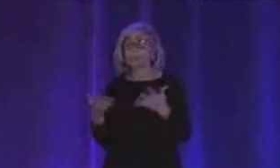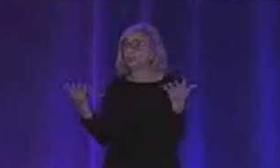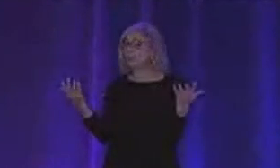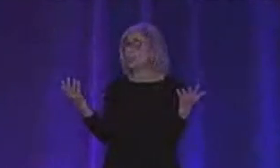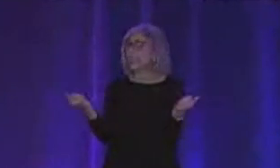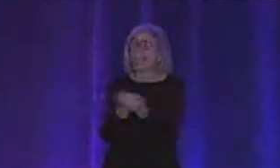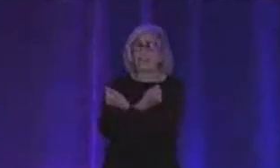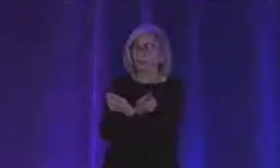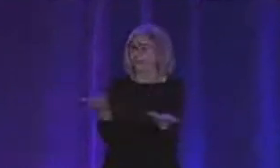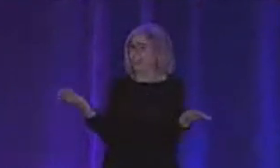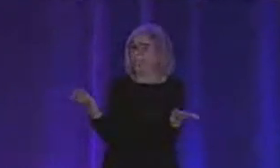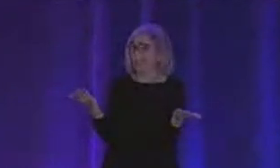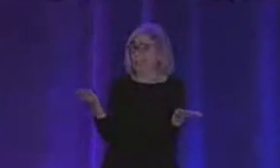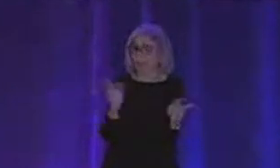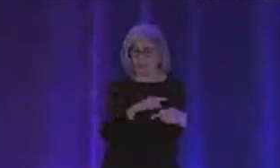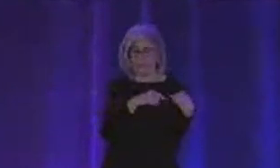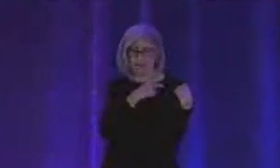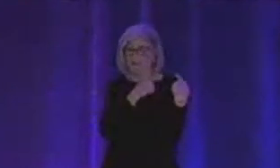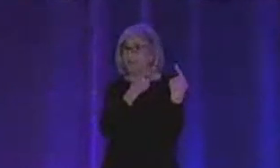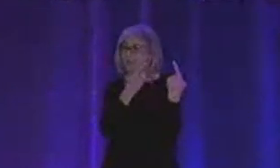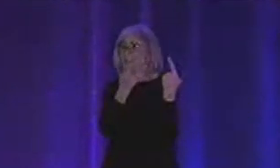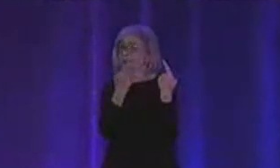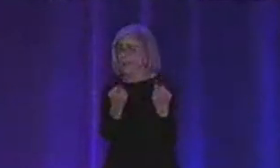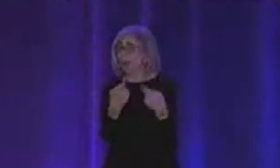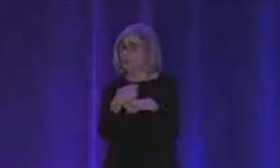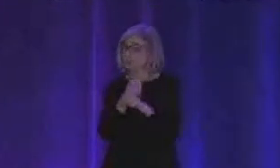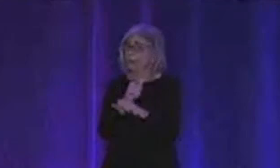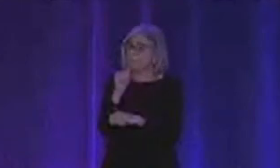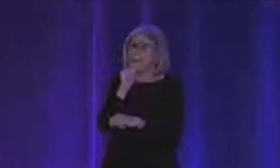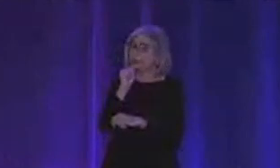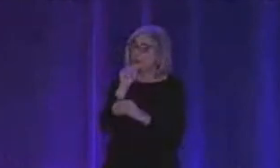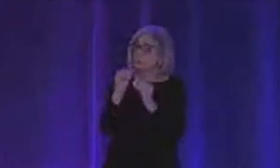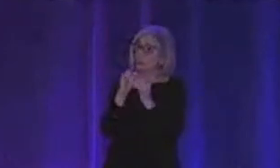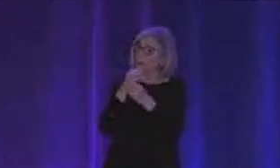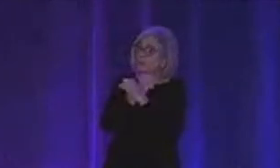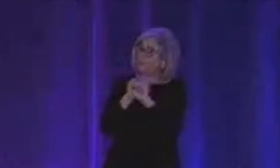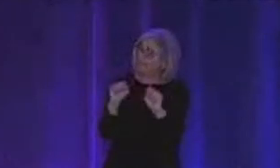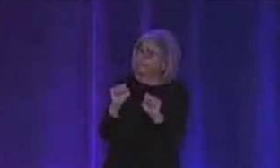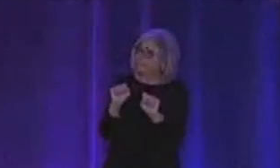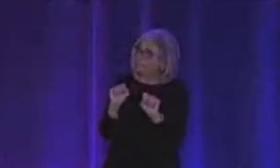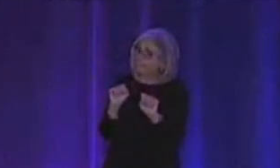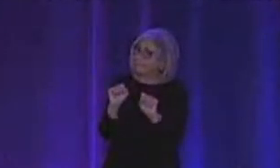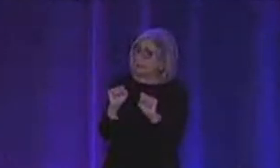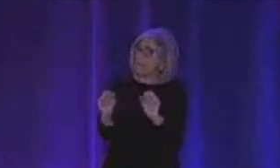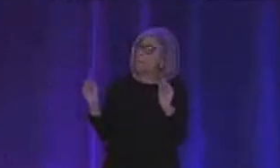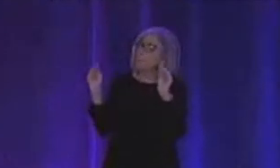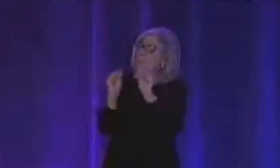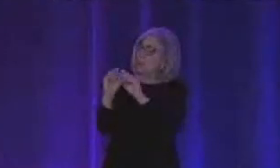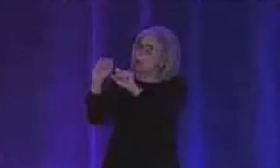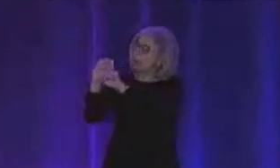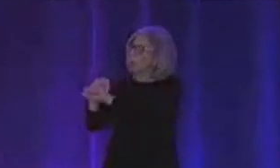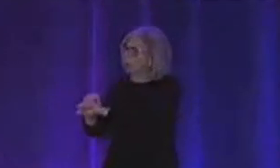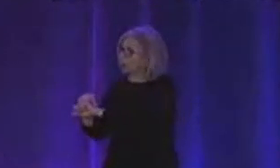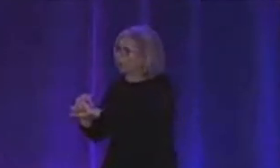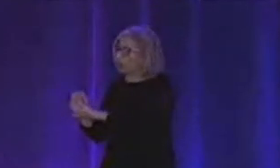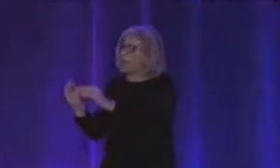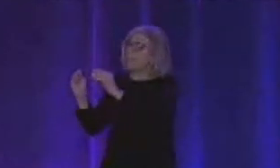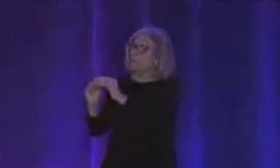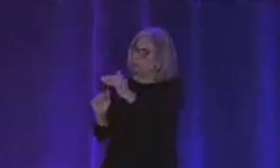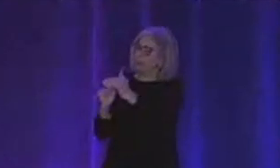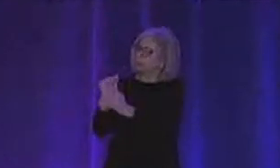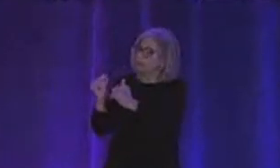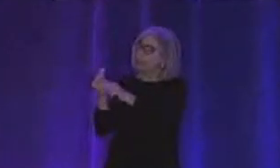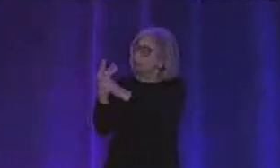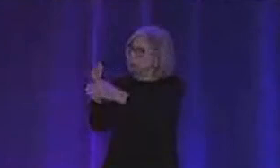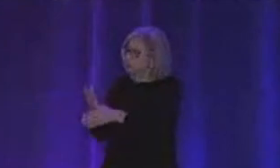So everything that we have done so far to make passwords more secure has been more work, more steps for the user,